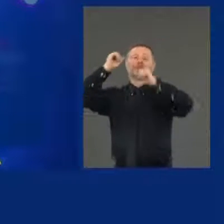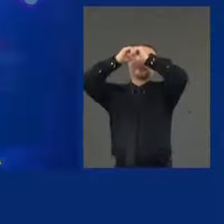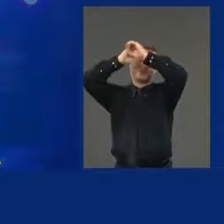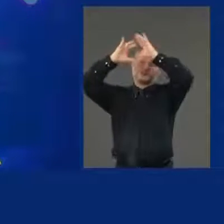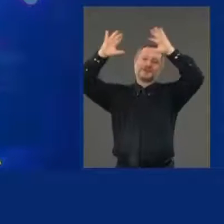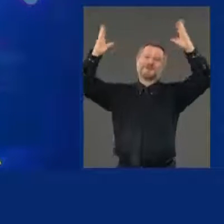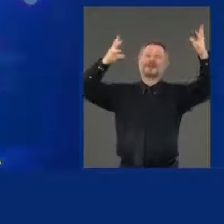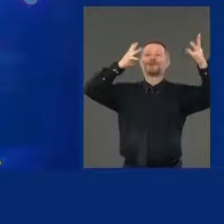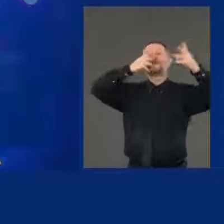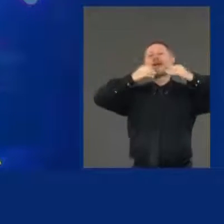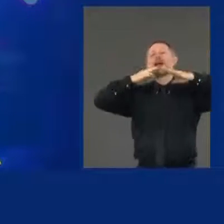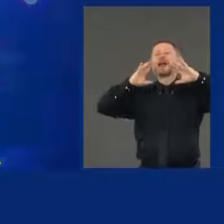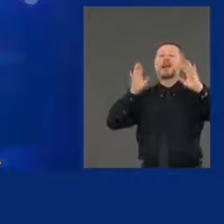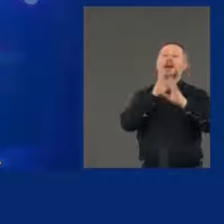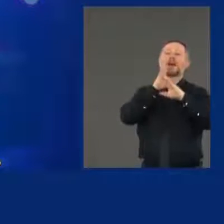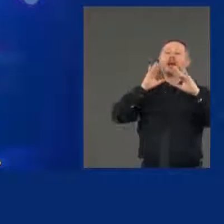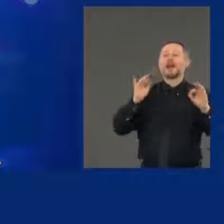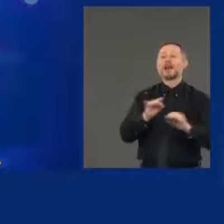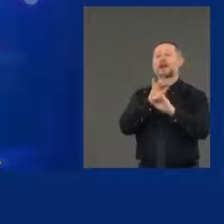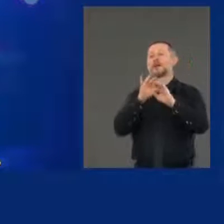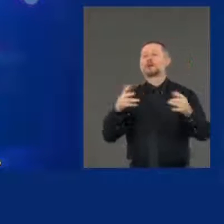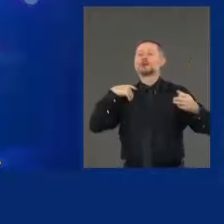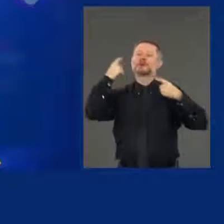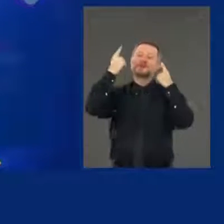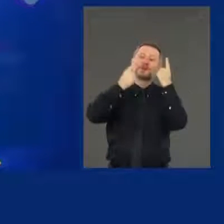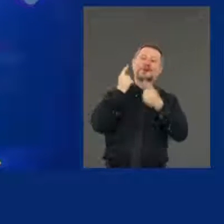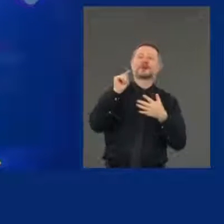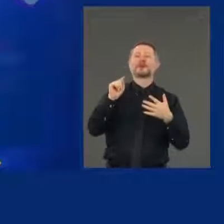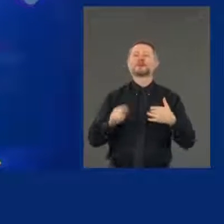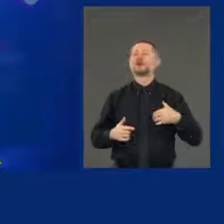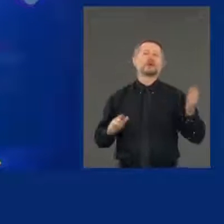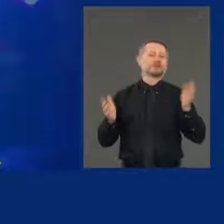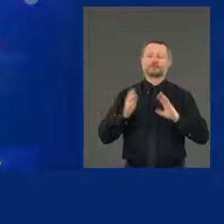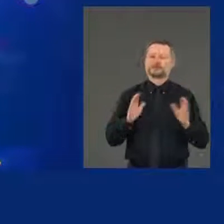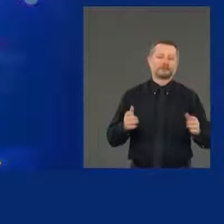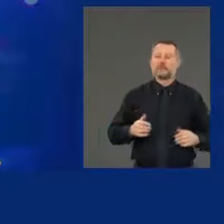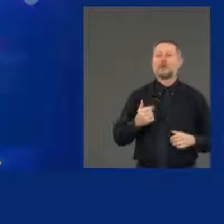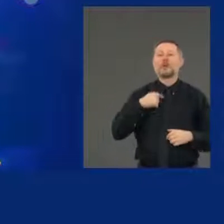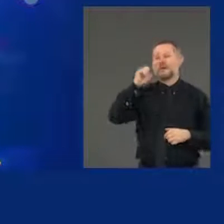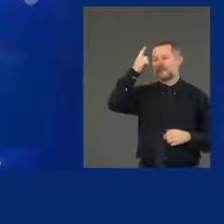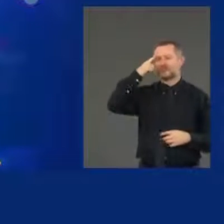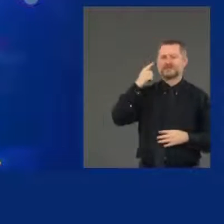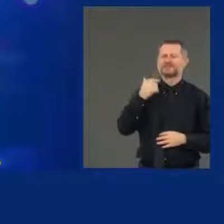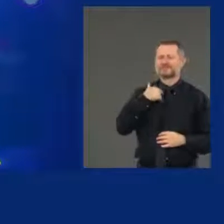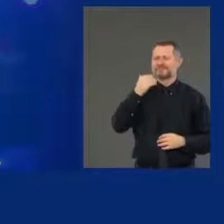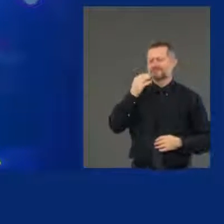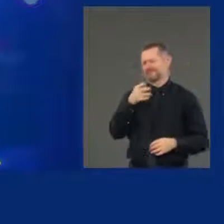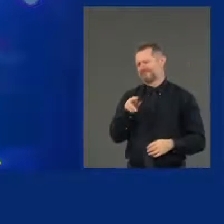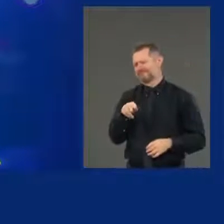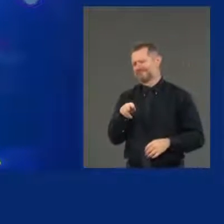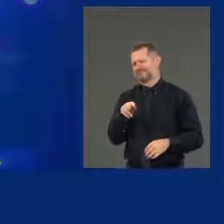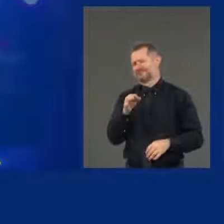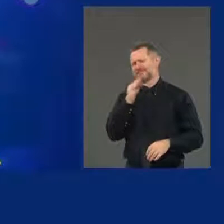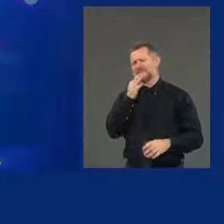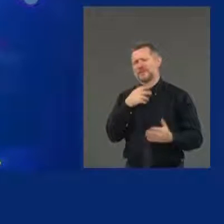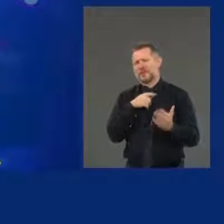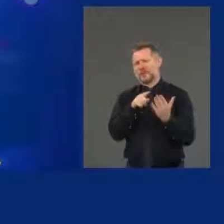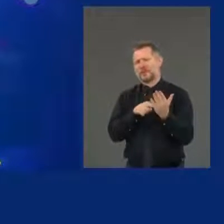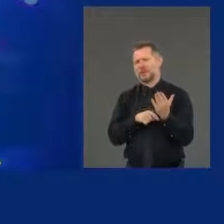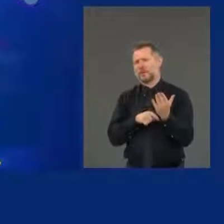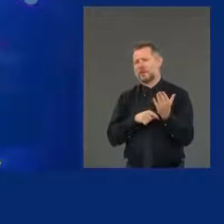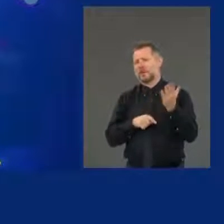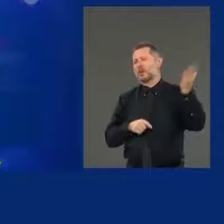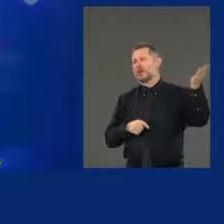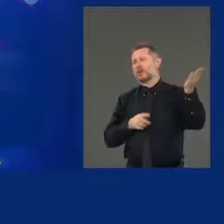about, here's what we're considering. Government is very good about doing a report that sits on a shelf for 150